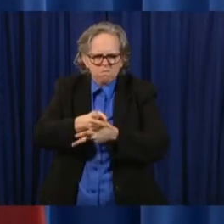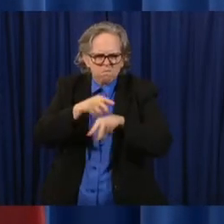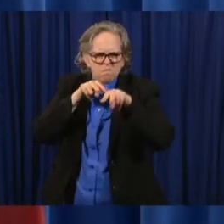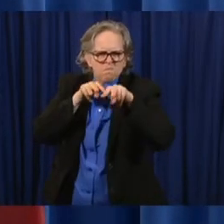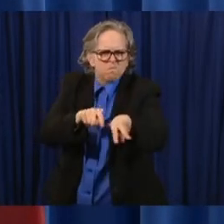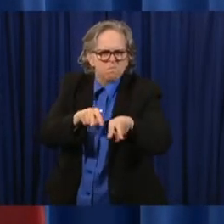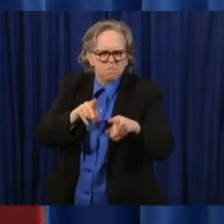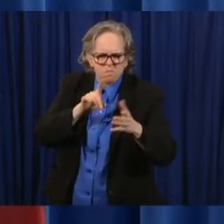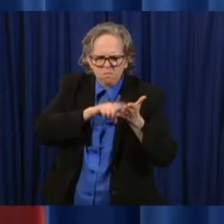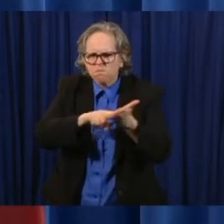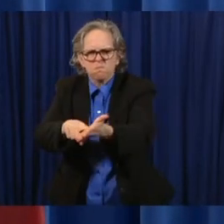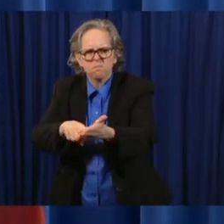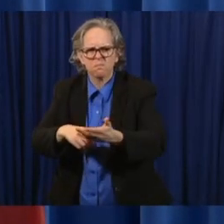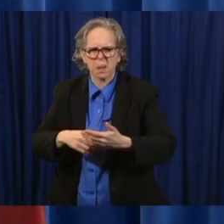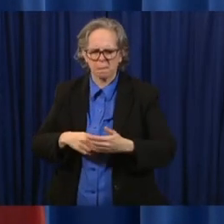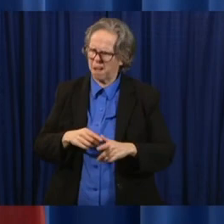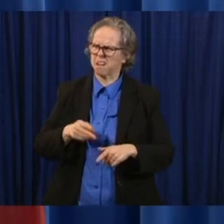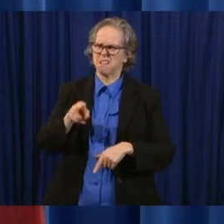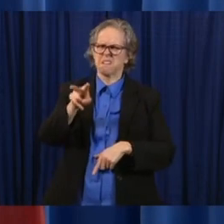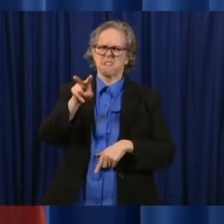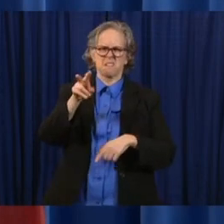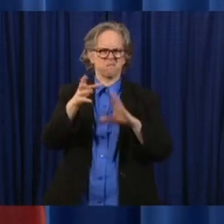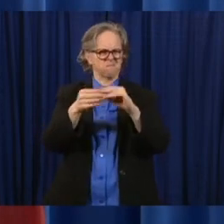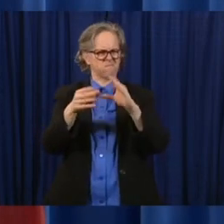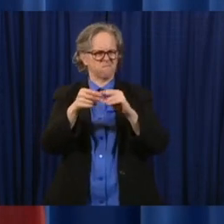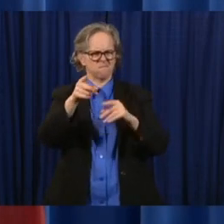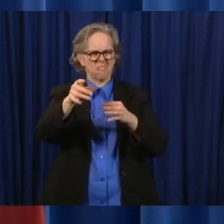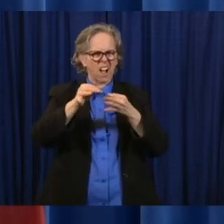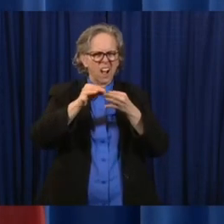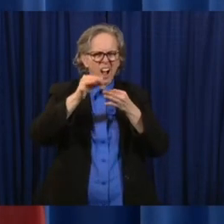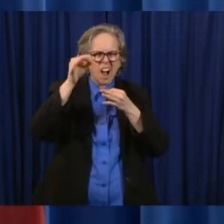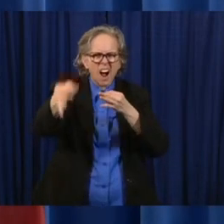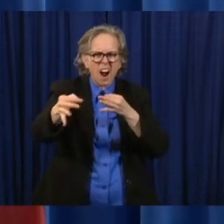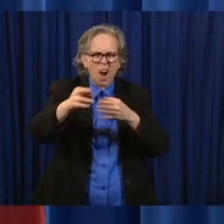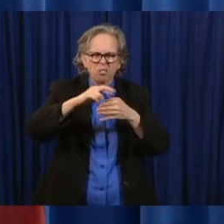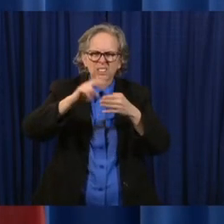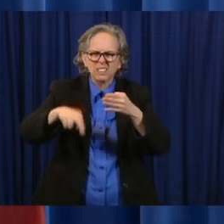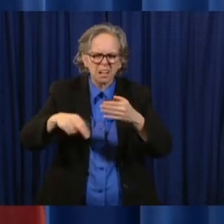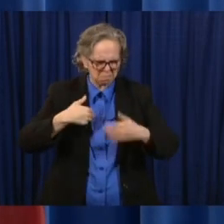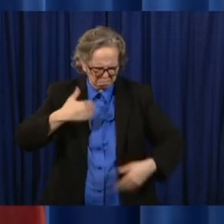aware that that was taking that long period of time.